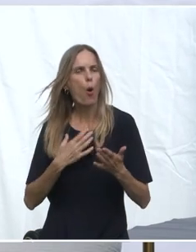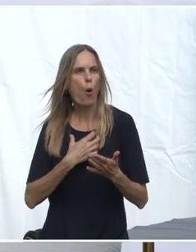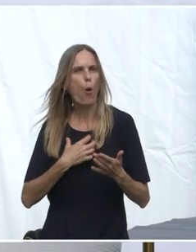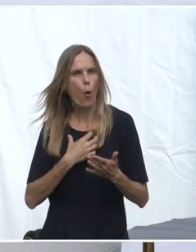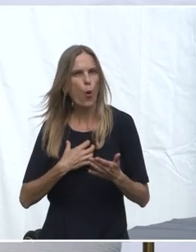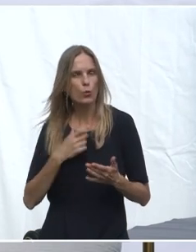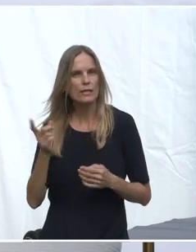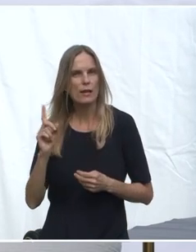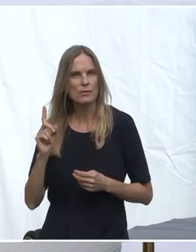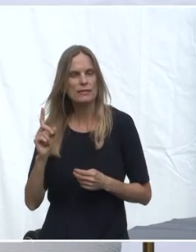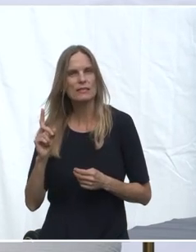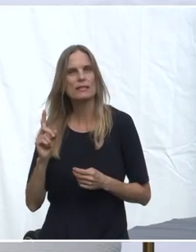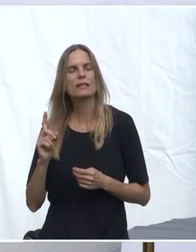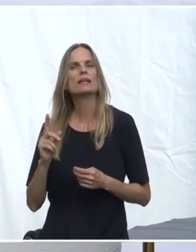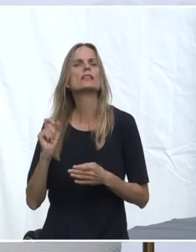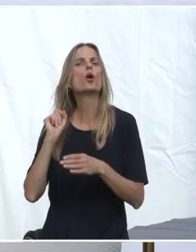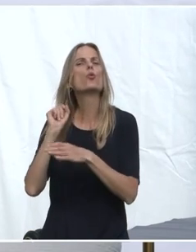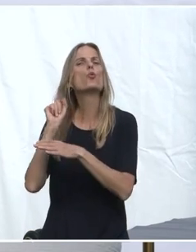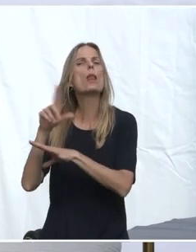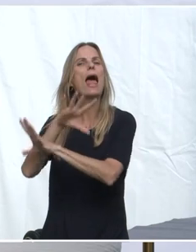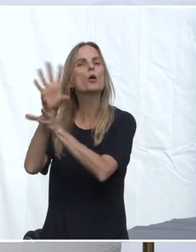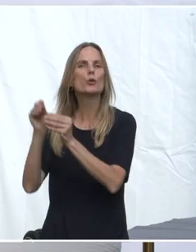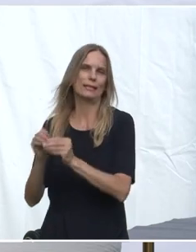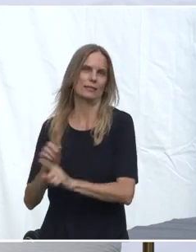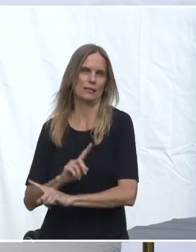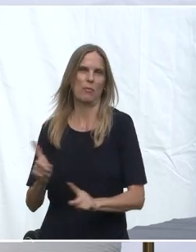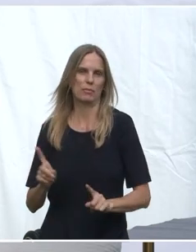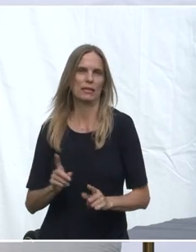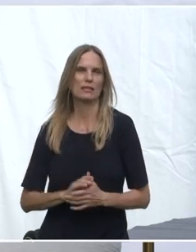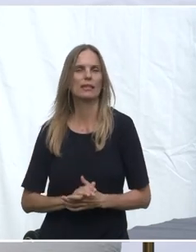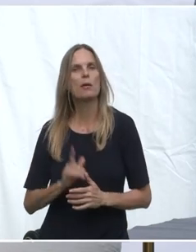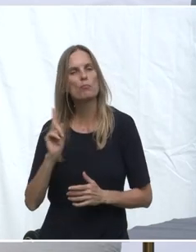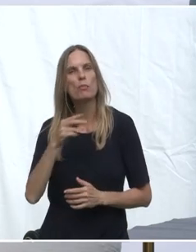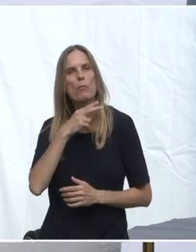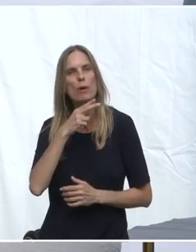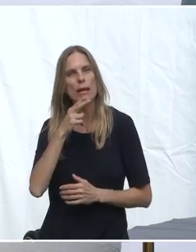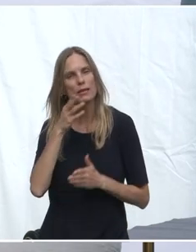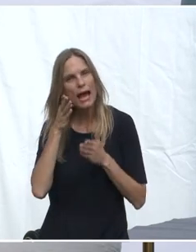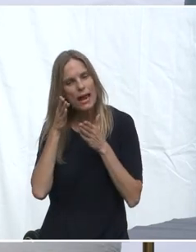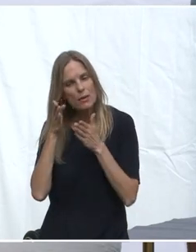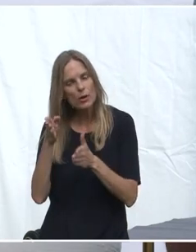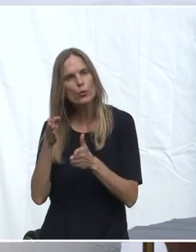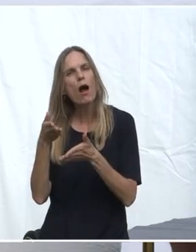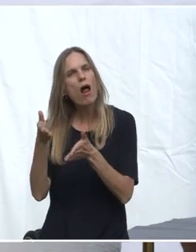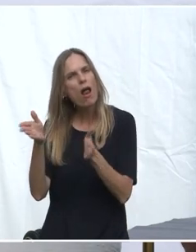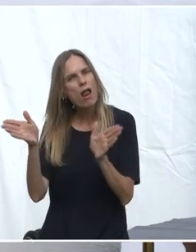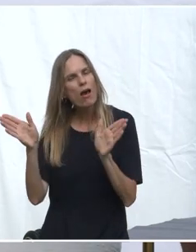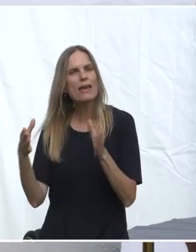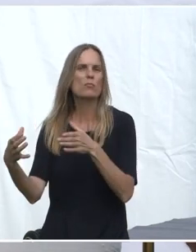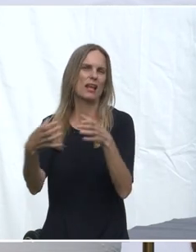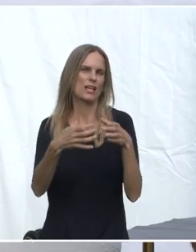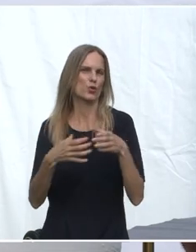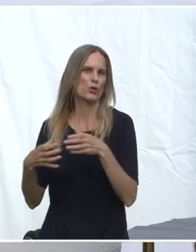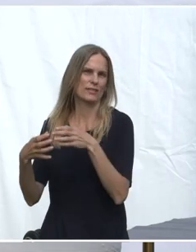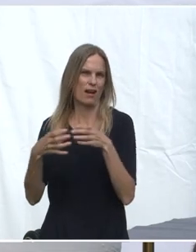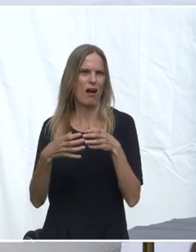to overgeneralize, but also pay attention to the wider social trends and these narratives